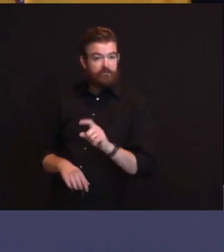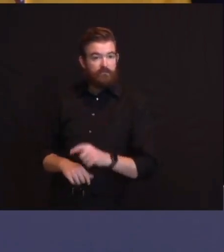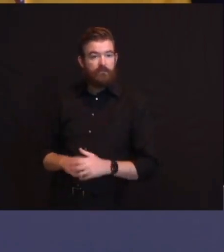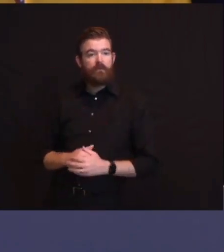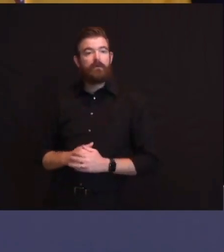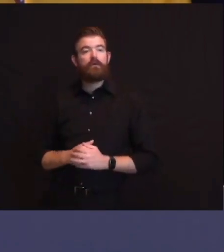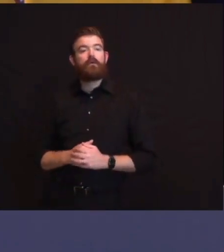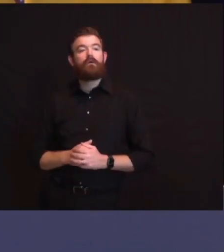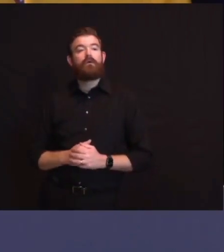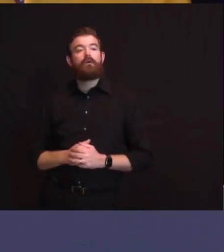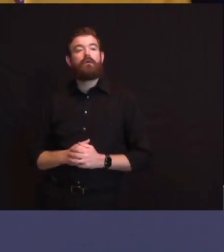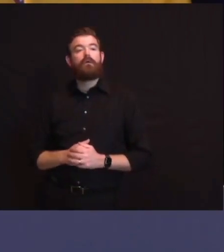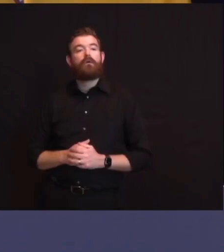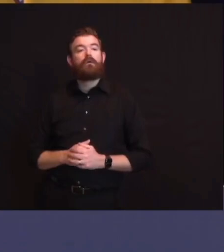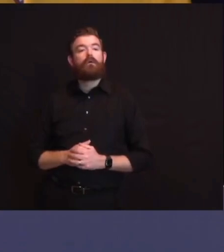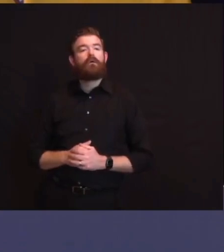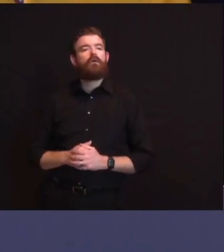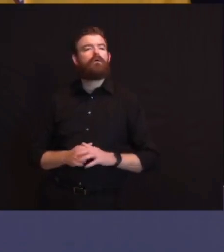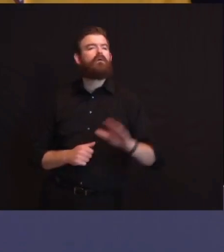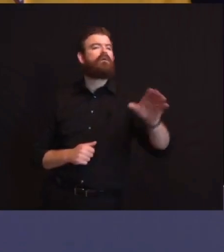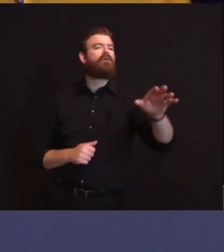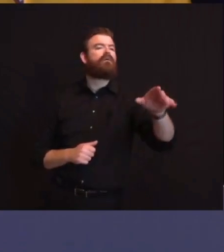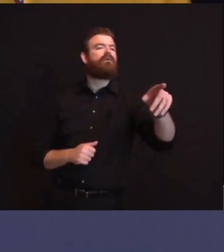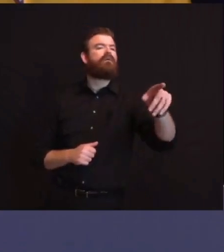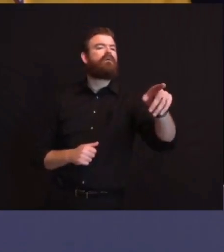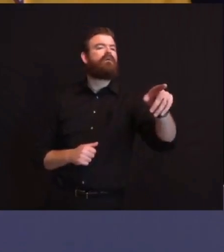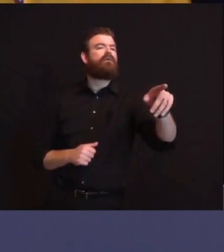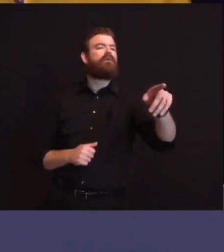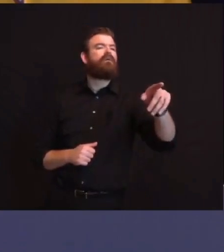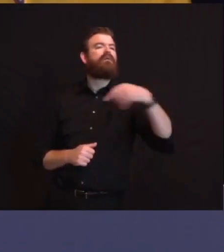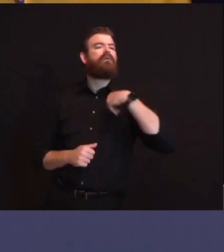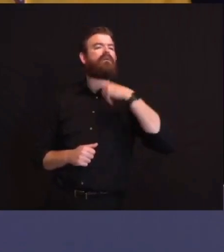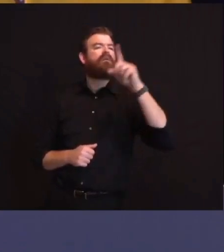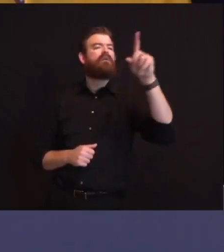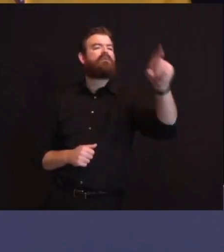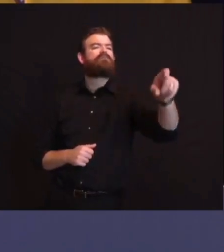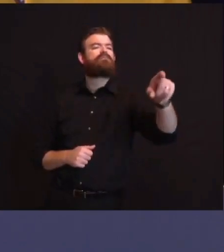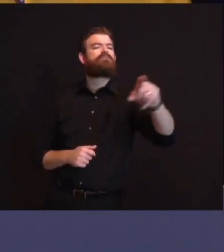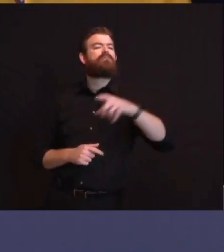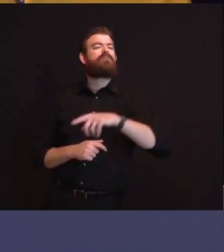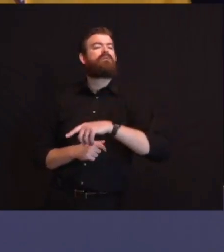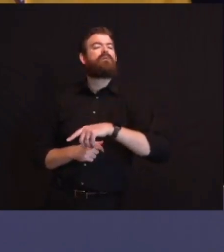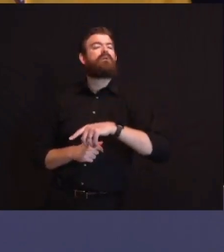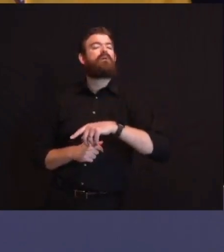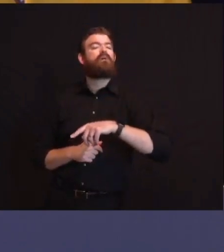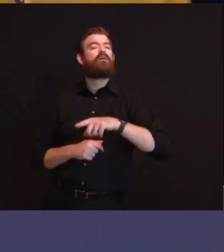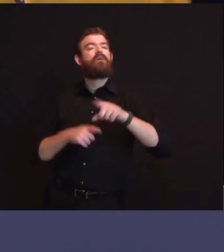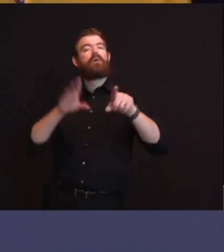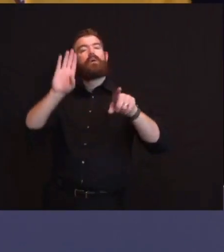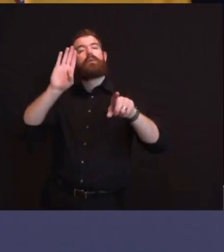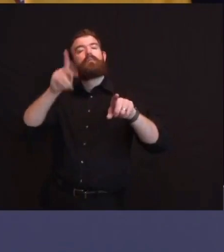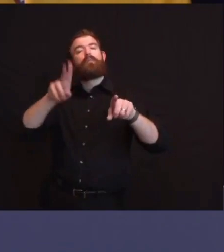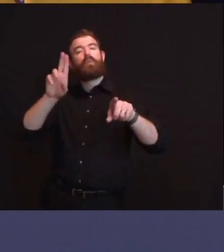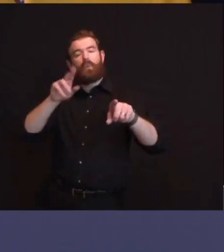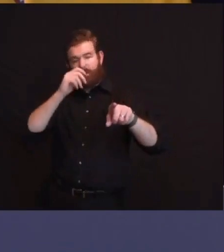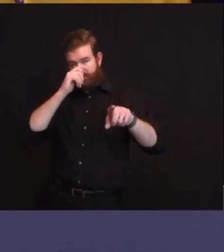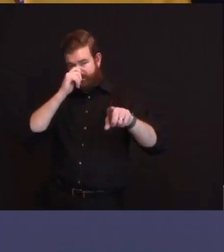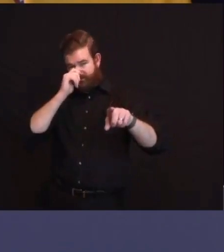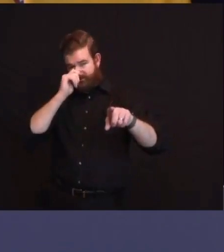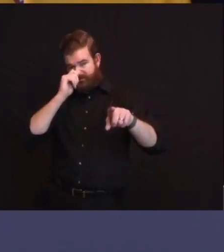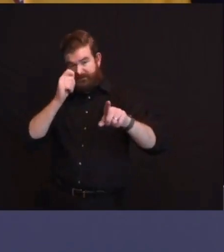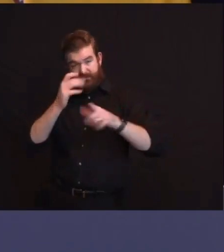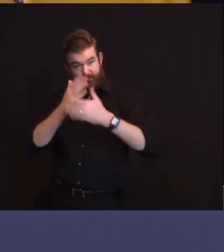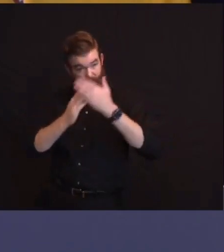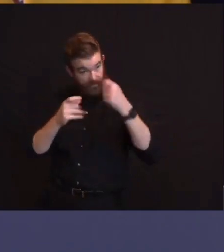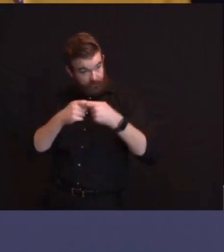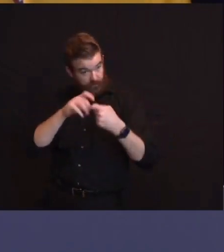there any utility companies that previously didn't voluntarily agree? And this one's from Dan Munoz. Has the